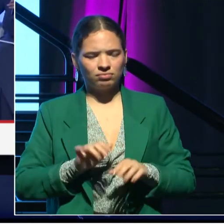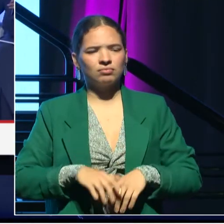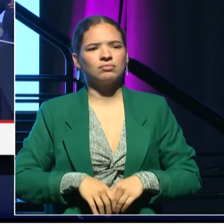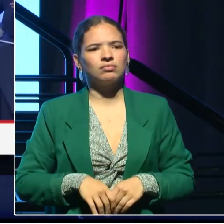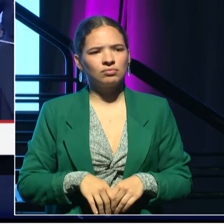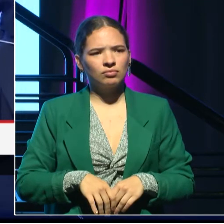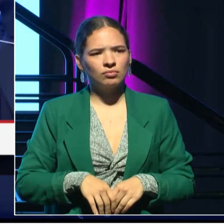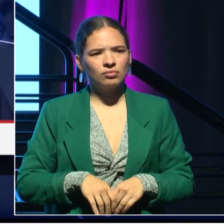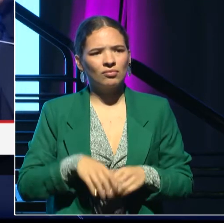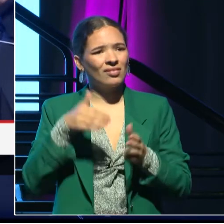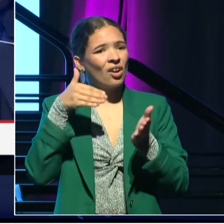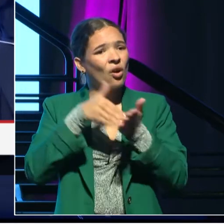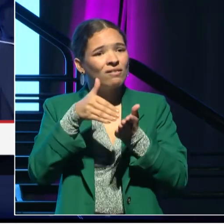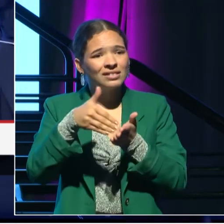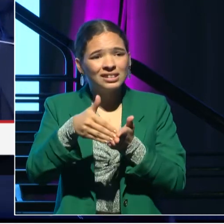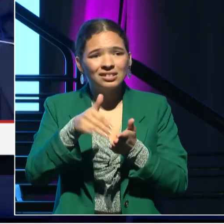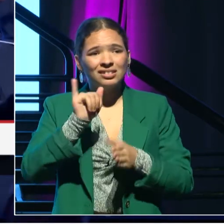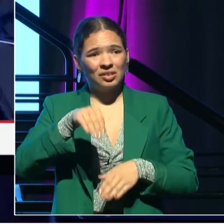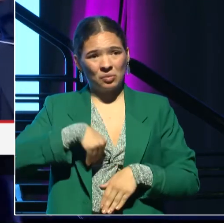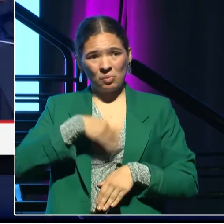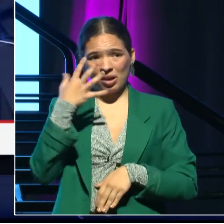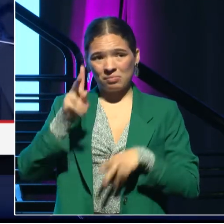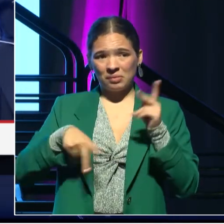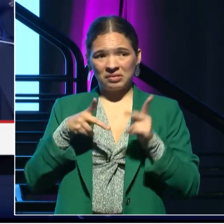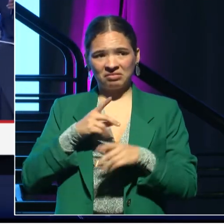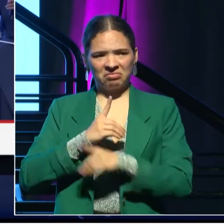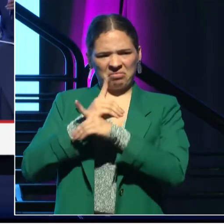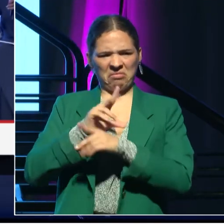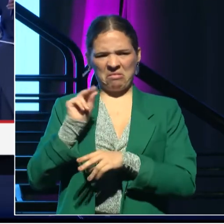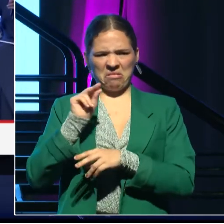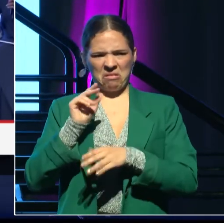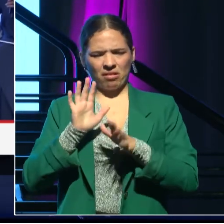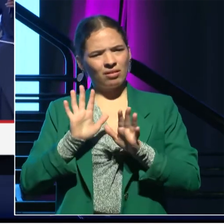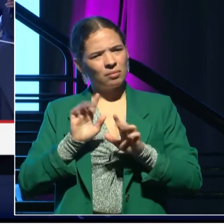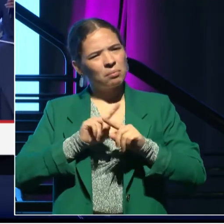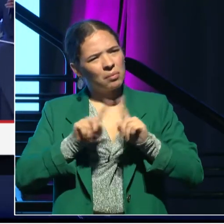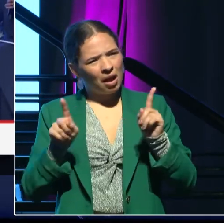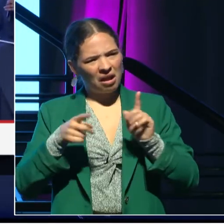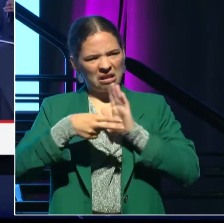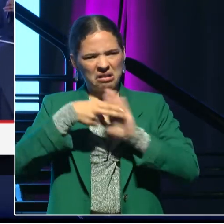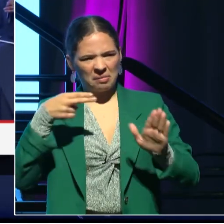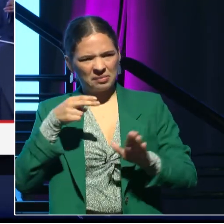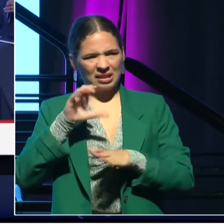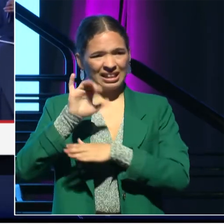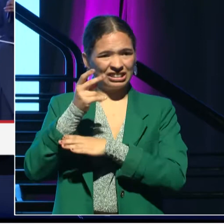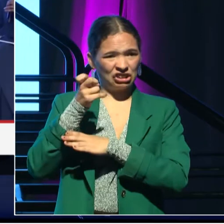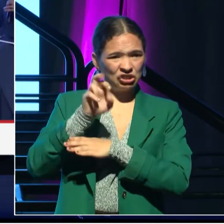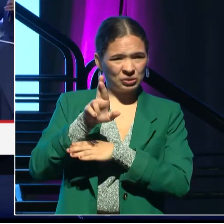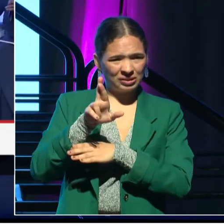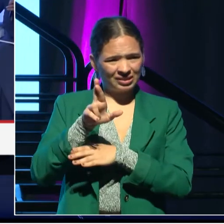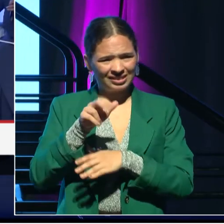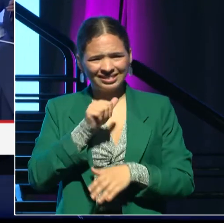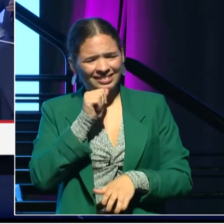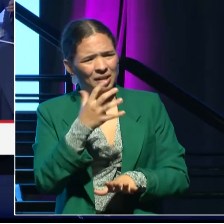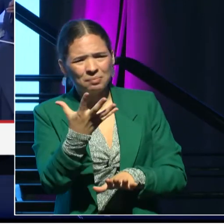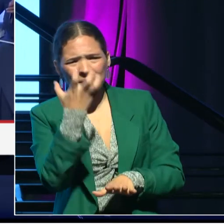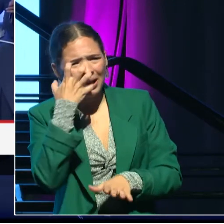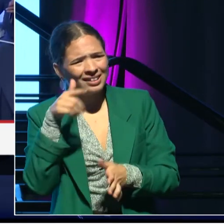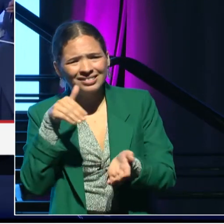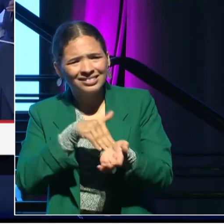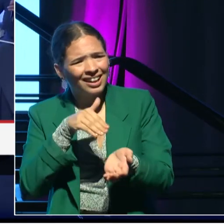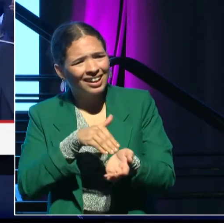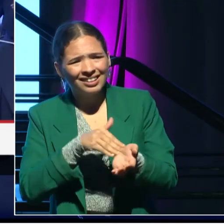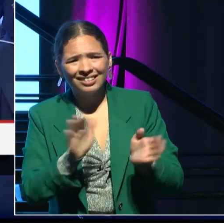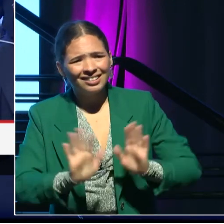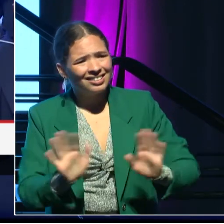right? But if we were to diagnose someone with cancer, you don't get mad at the doctor for diagnosing you with